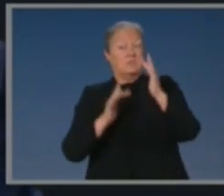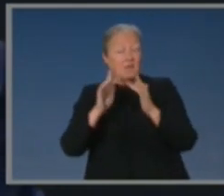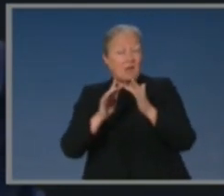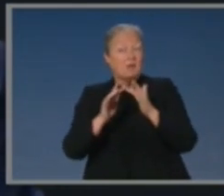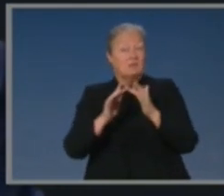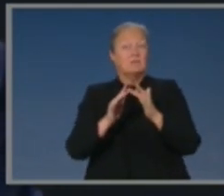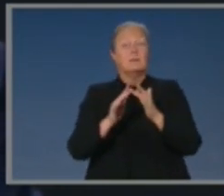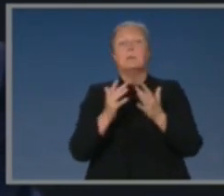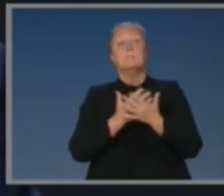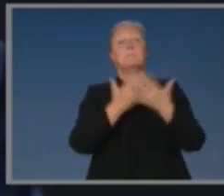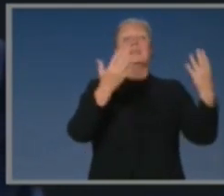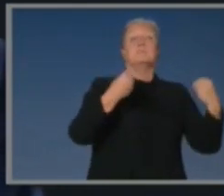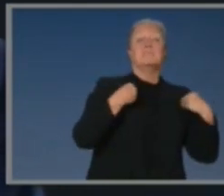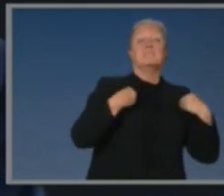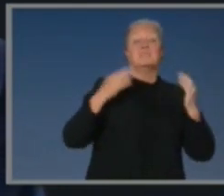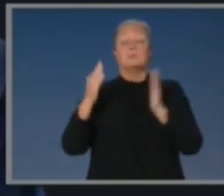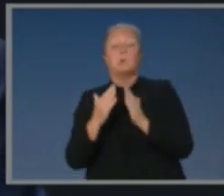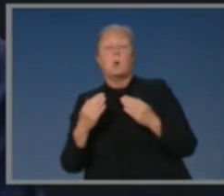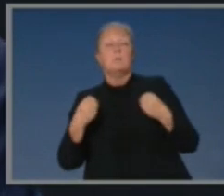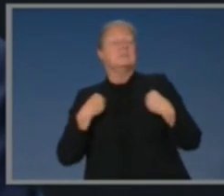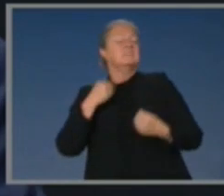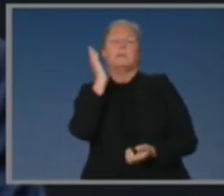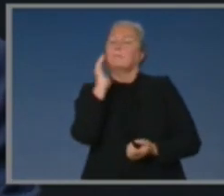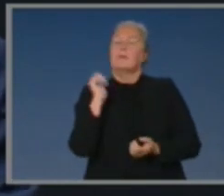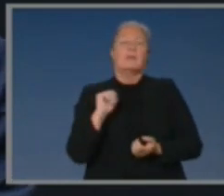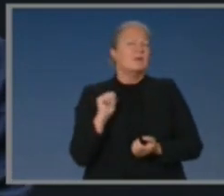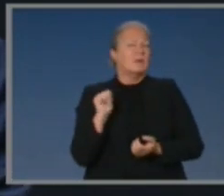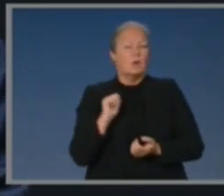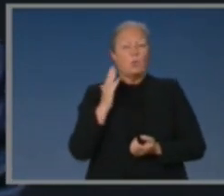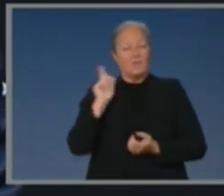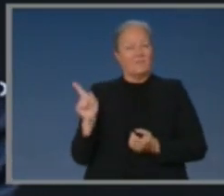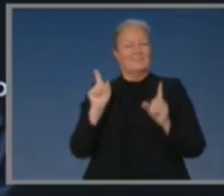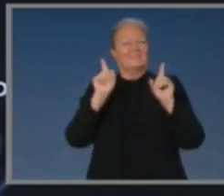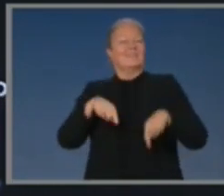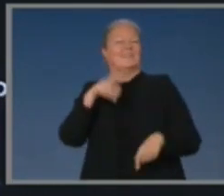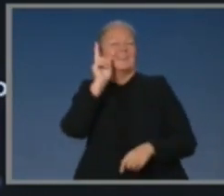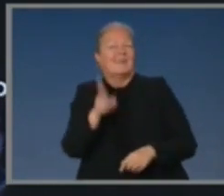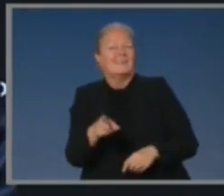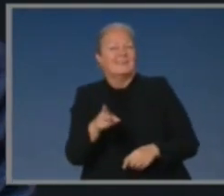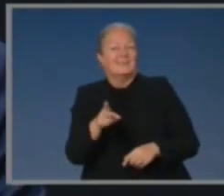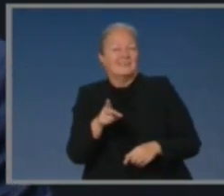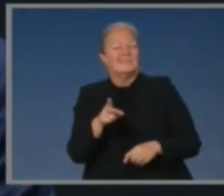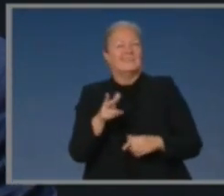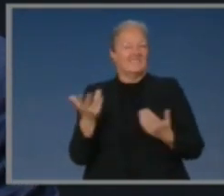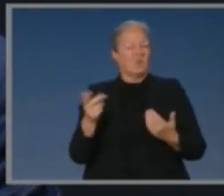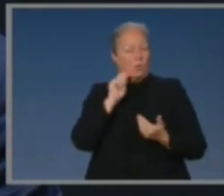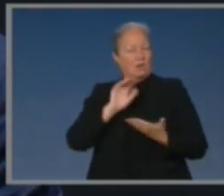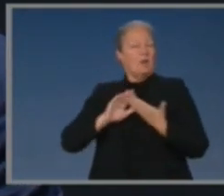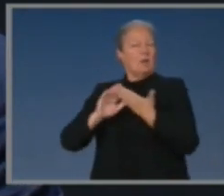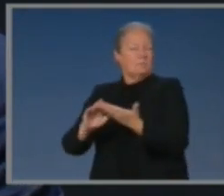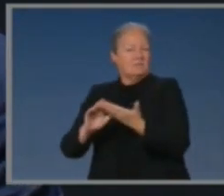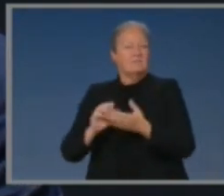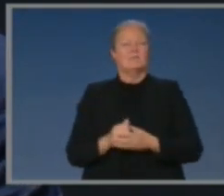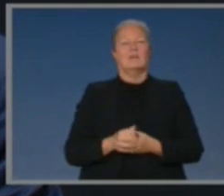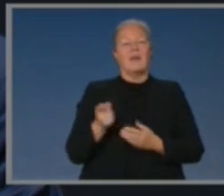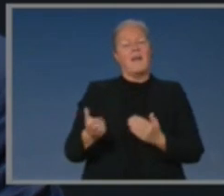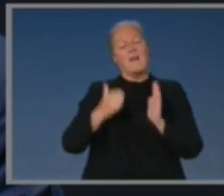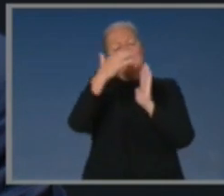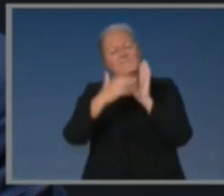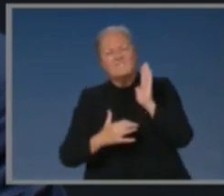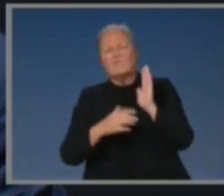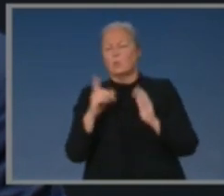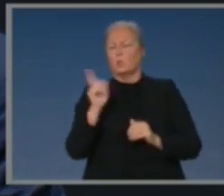small, in Australia as they reanimate, and that will engage in information such as the existing duties